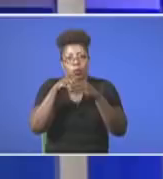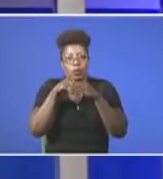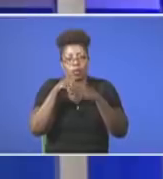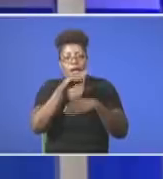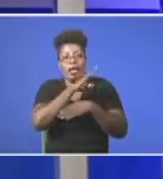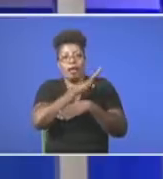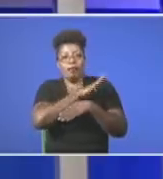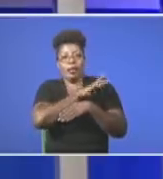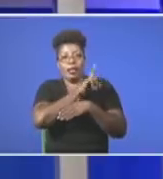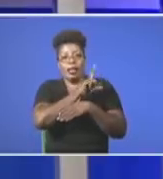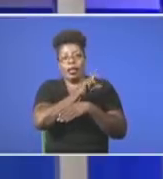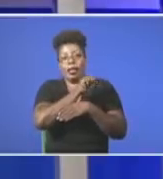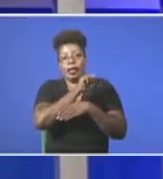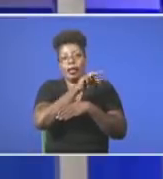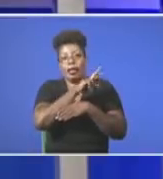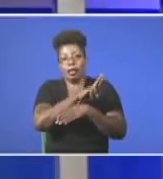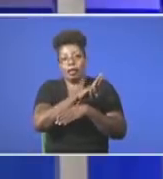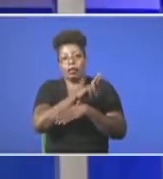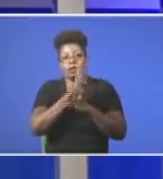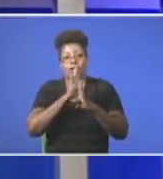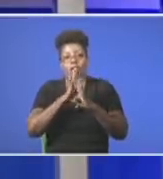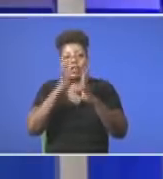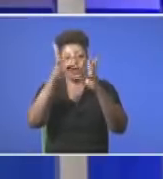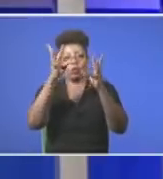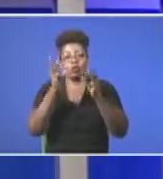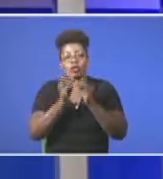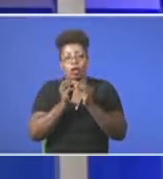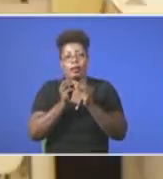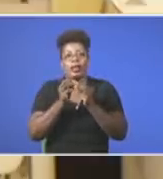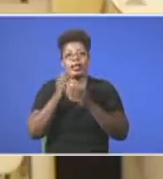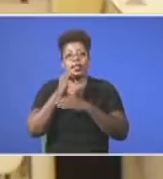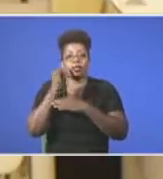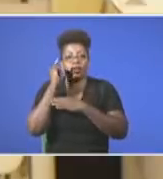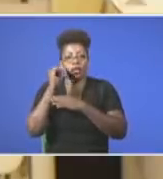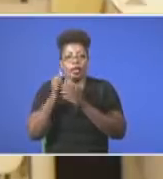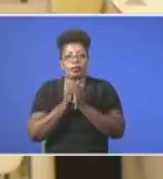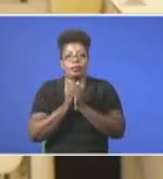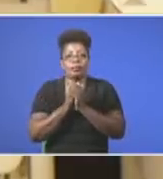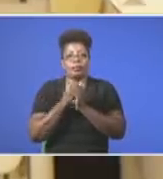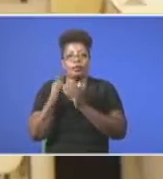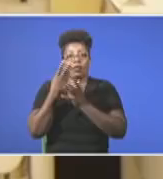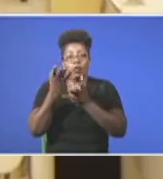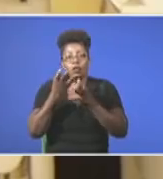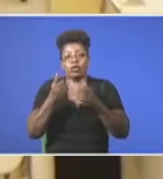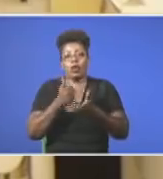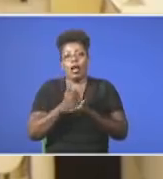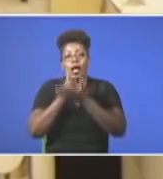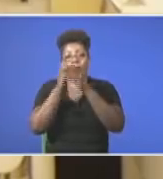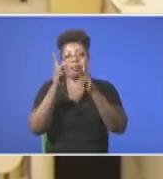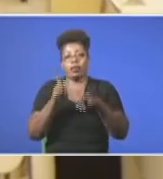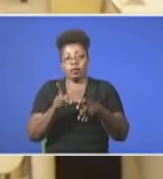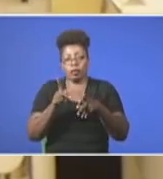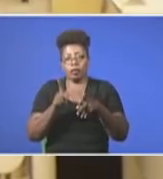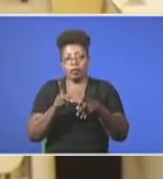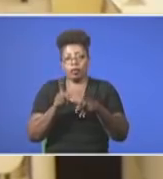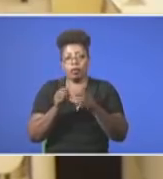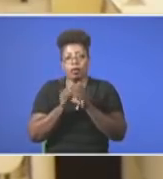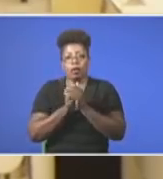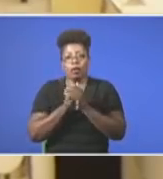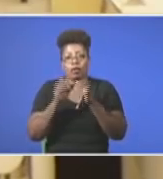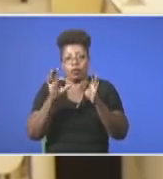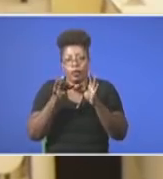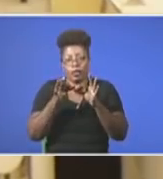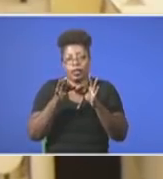on the sidelines of the ProNet workshop yesterday. We would like to help persons be able to strategize their business, structure